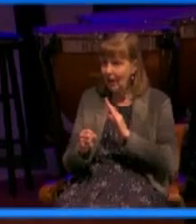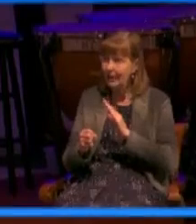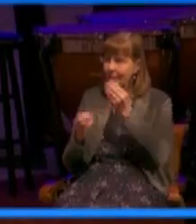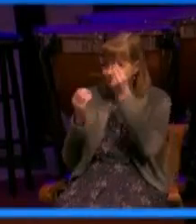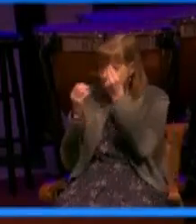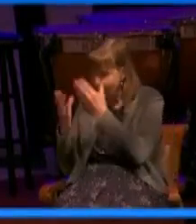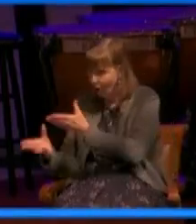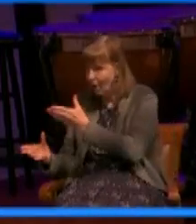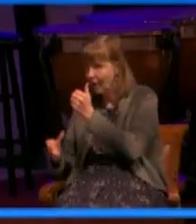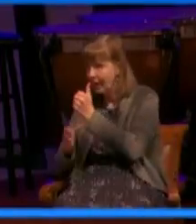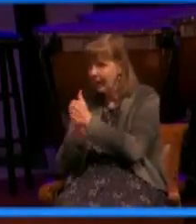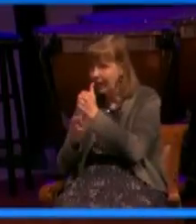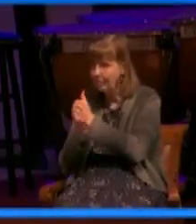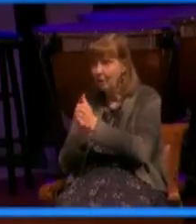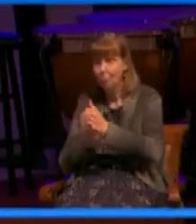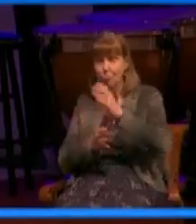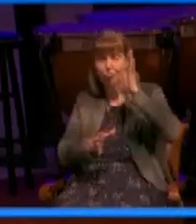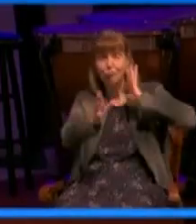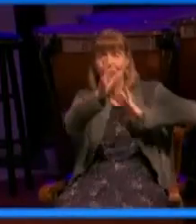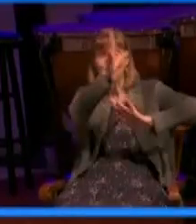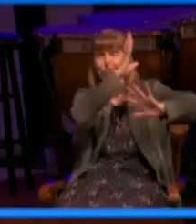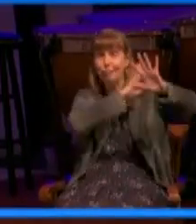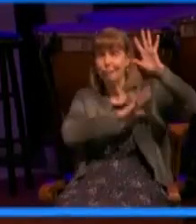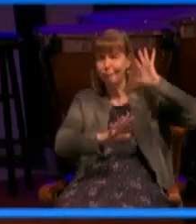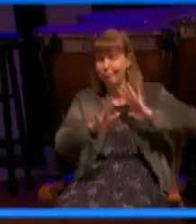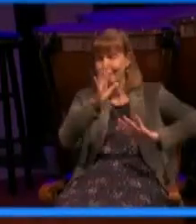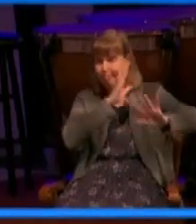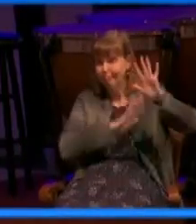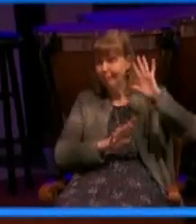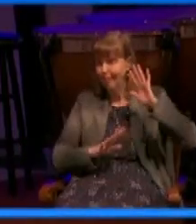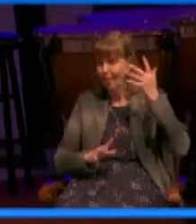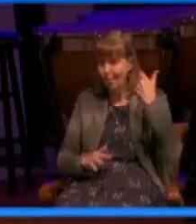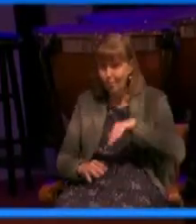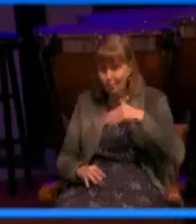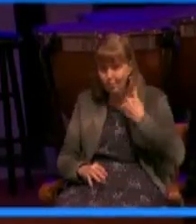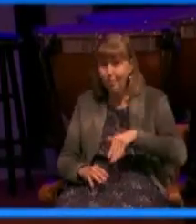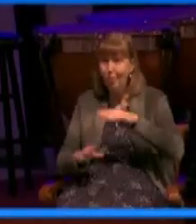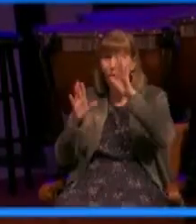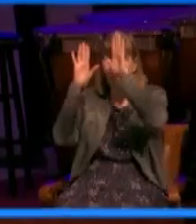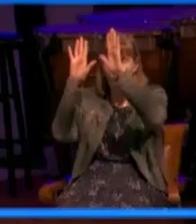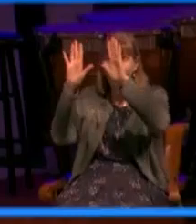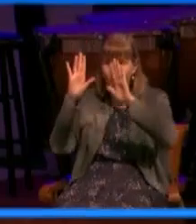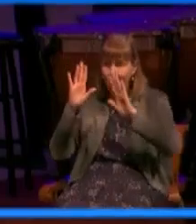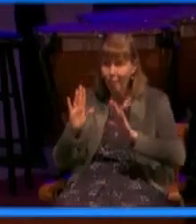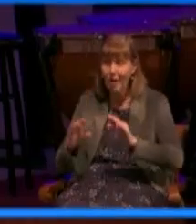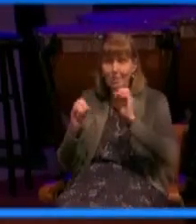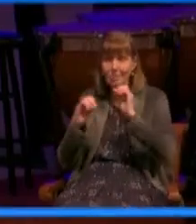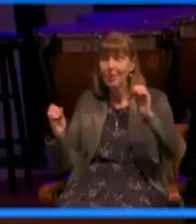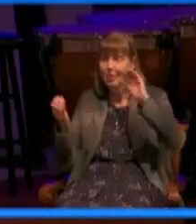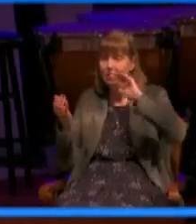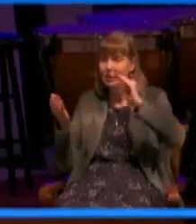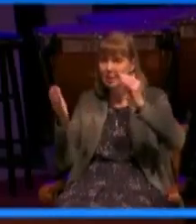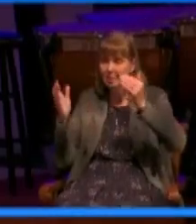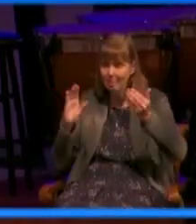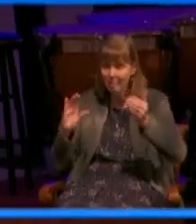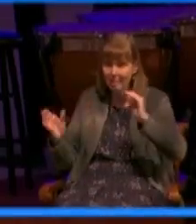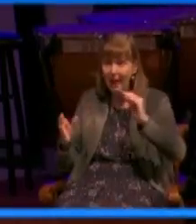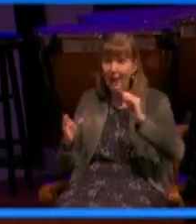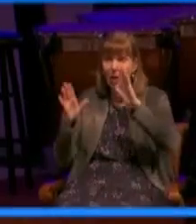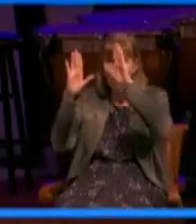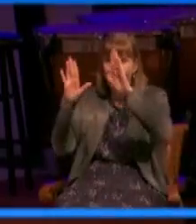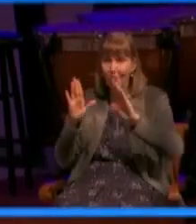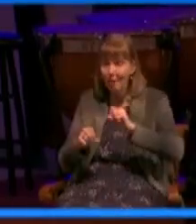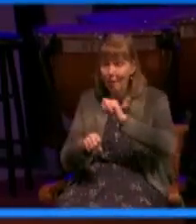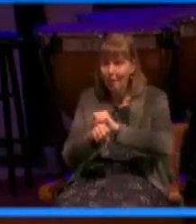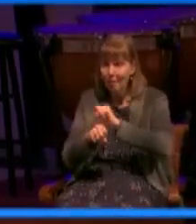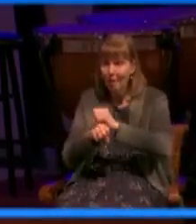What a God! What a wonderful, matchless, miraculous, powerful God. And why is it